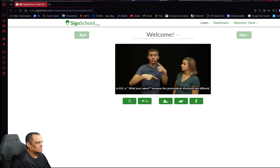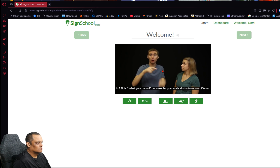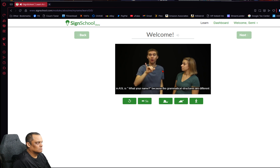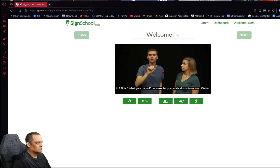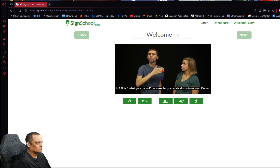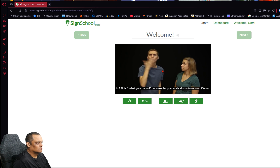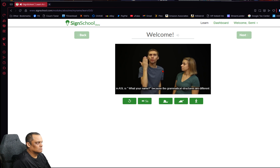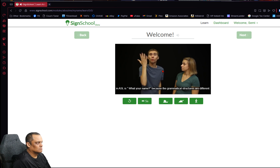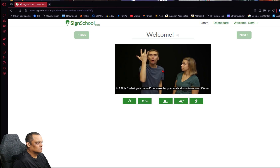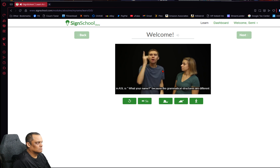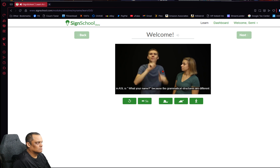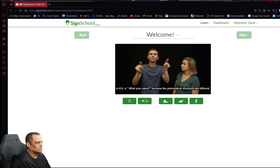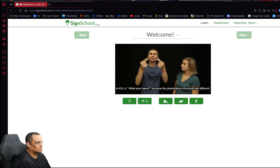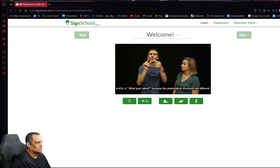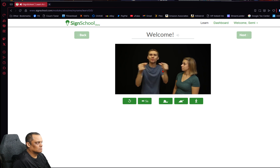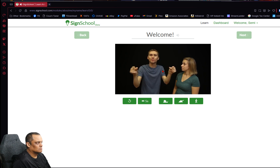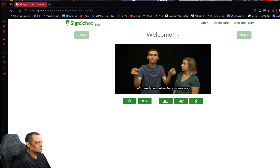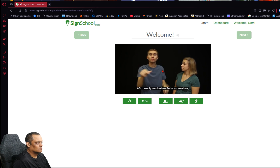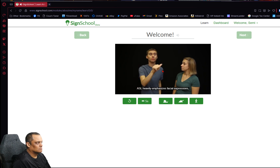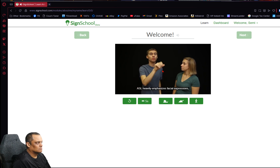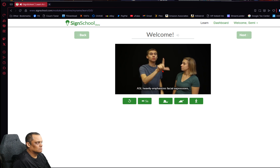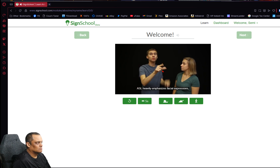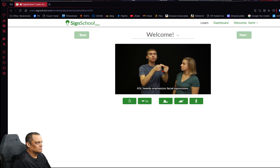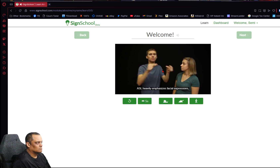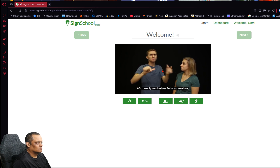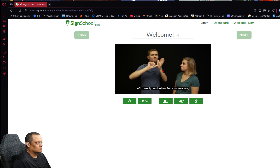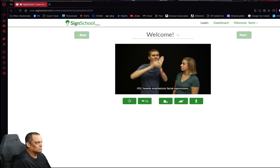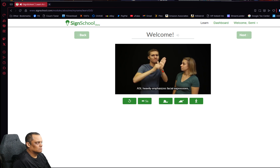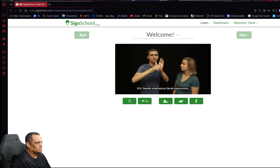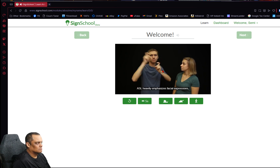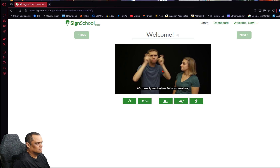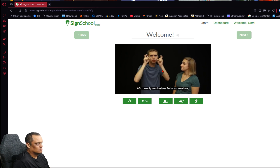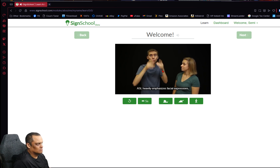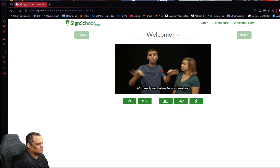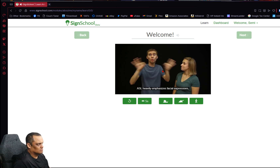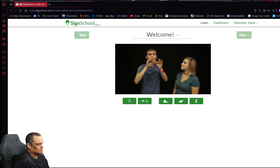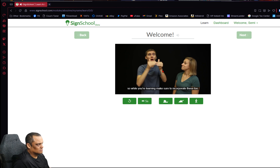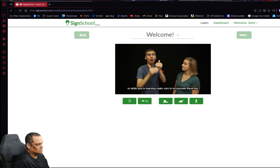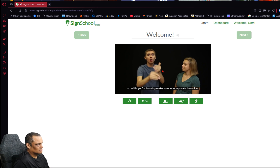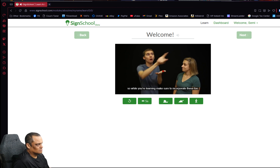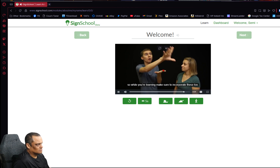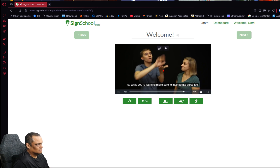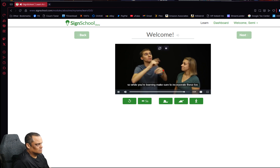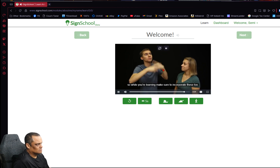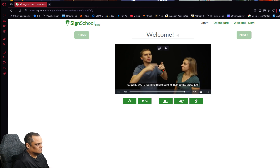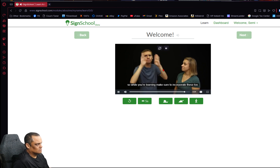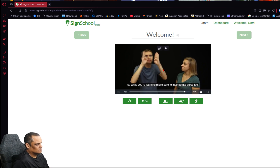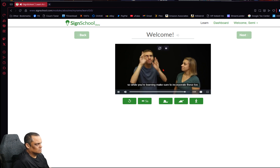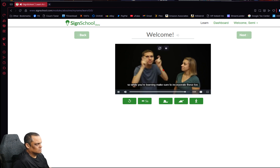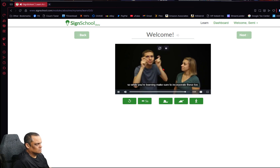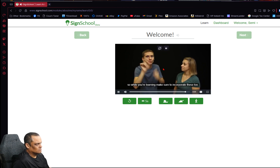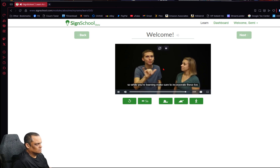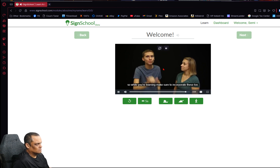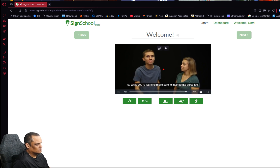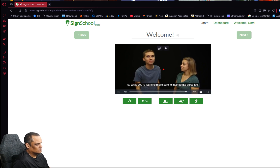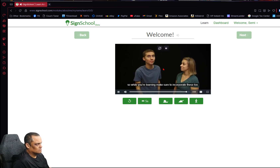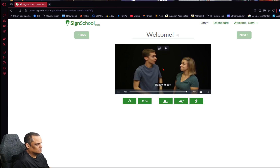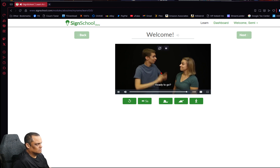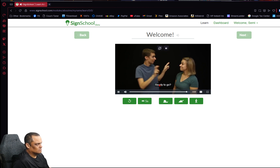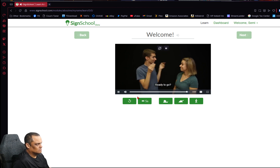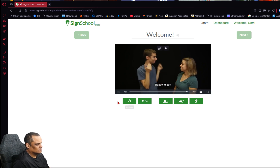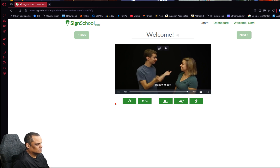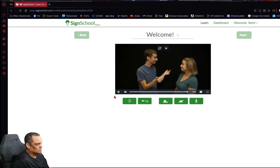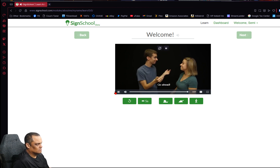what your name, because the grammatical structures are different. ASL heavily emphasizes facial expressions, so while you're learning, make sure to incorporate these